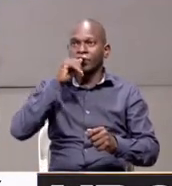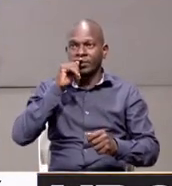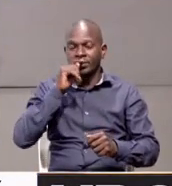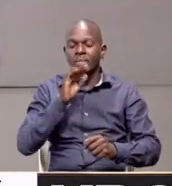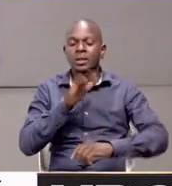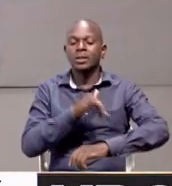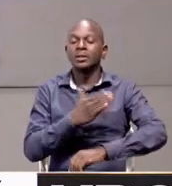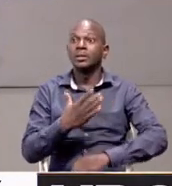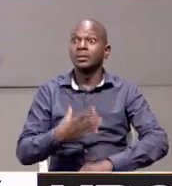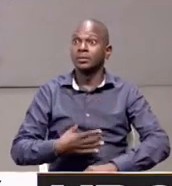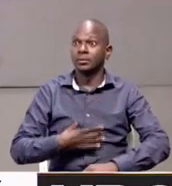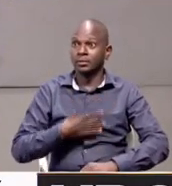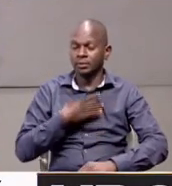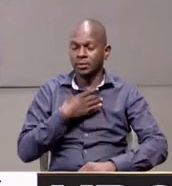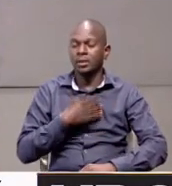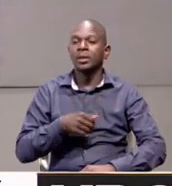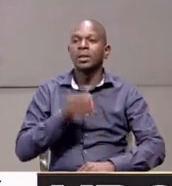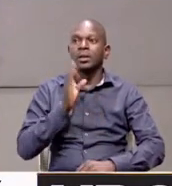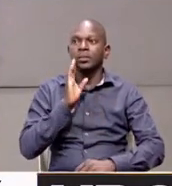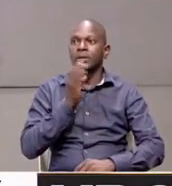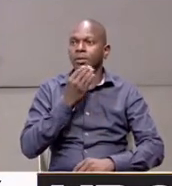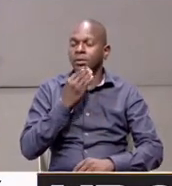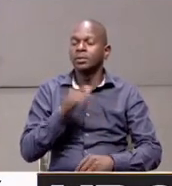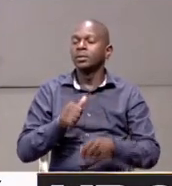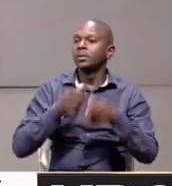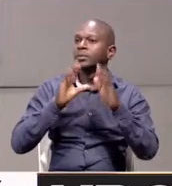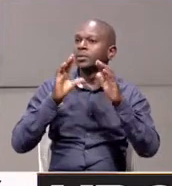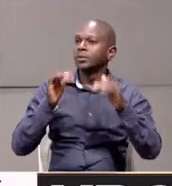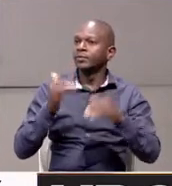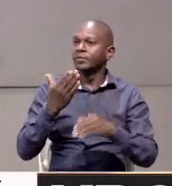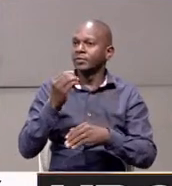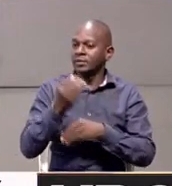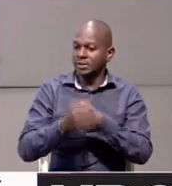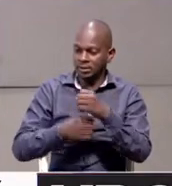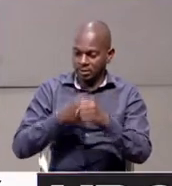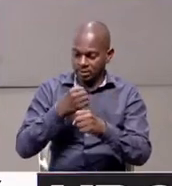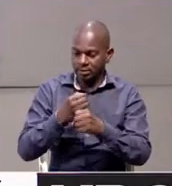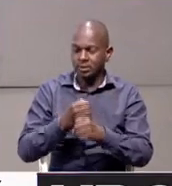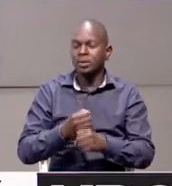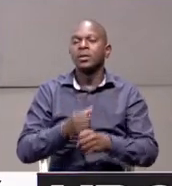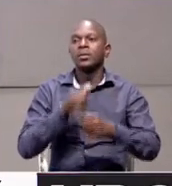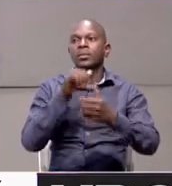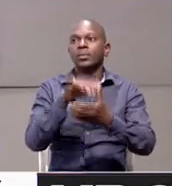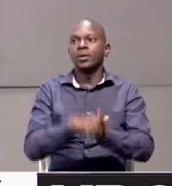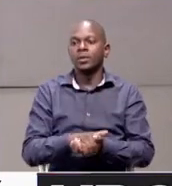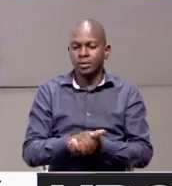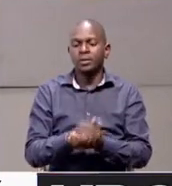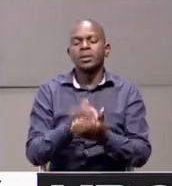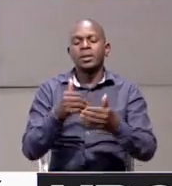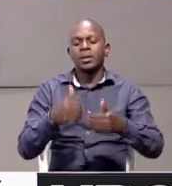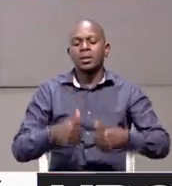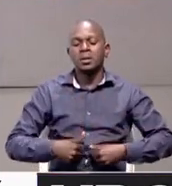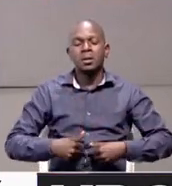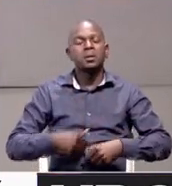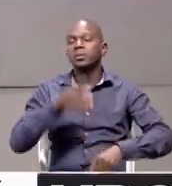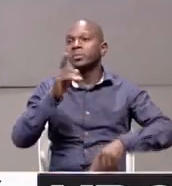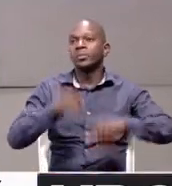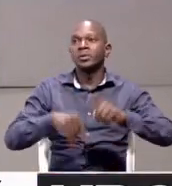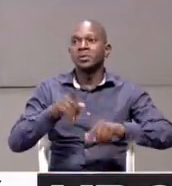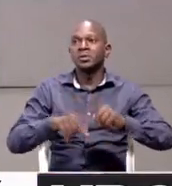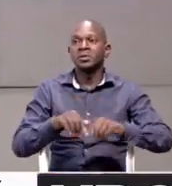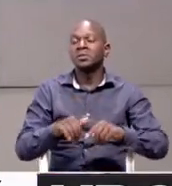the chief guest as Mbabazi celebrates 50 years of marriage is what many young politicians of this generation cannot easily